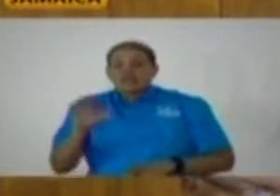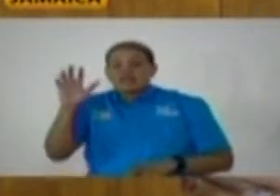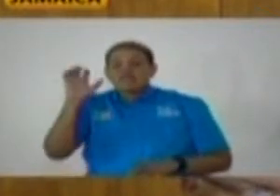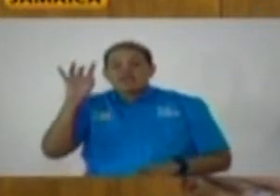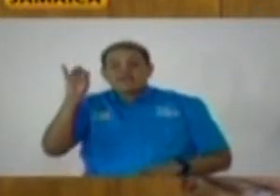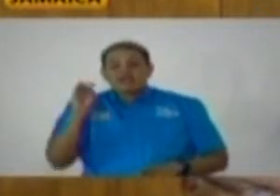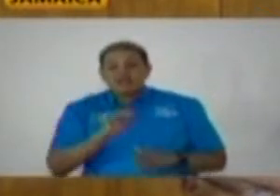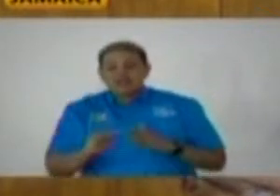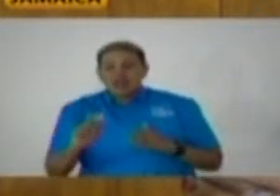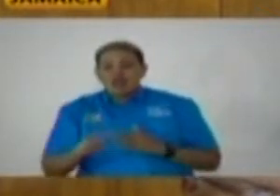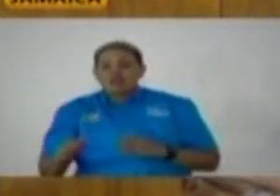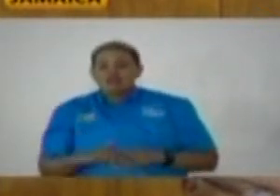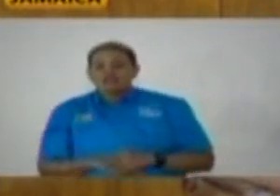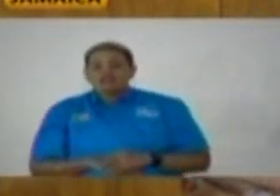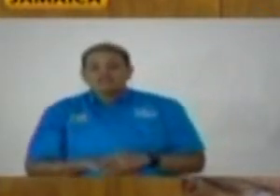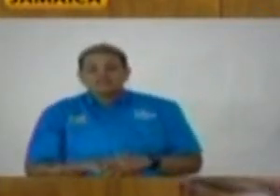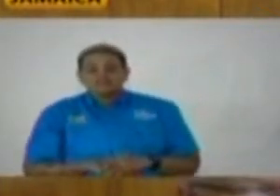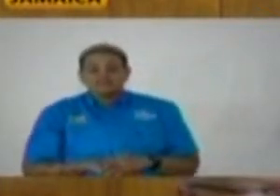$580.